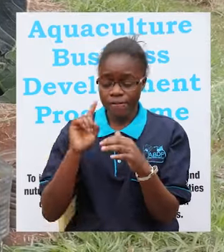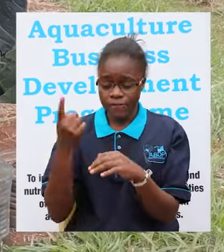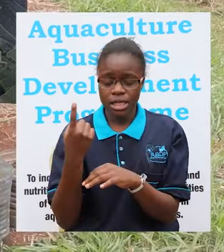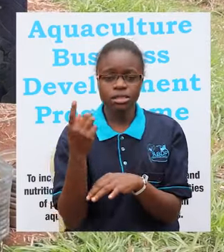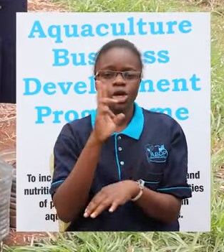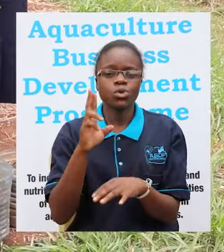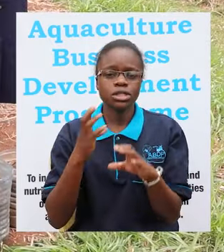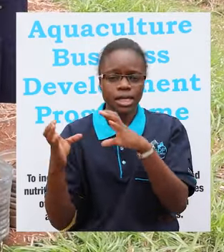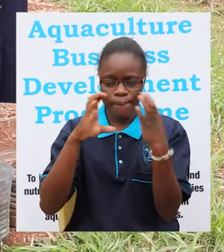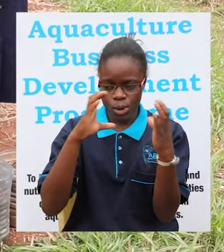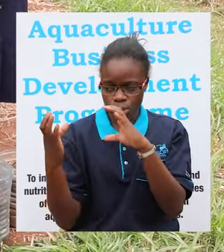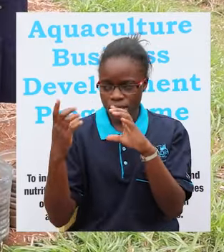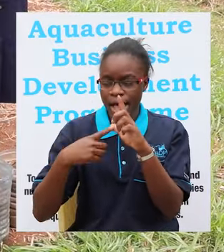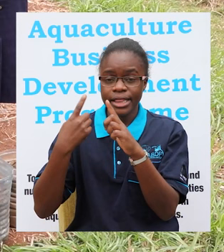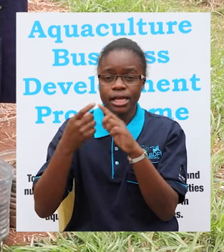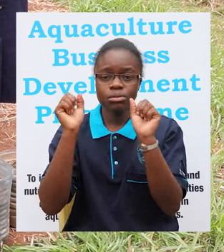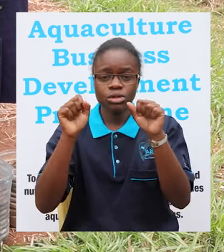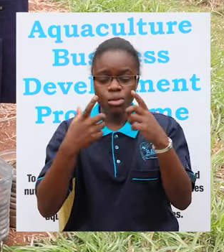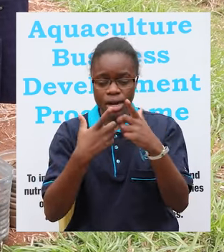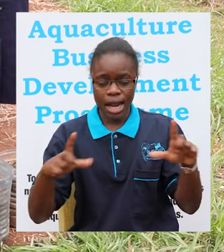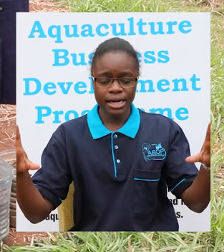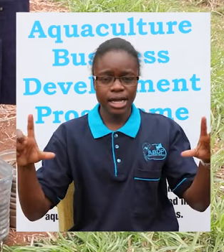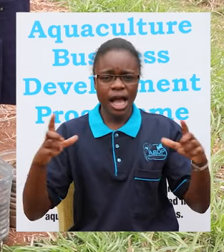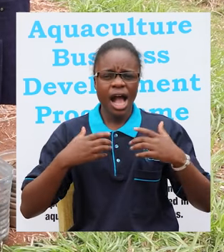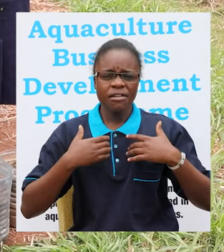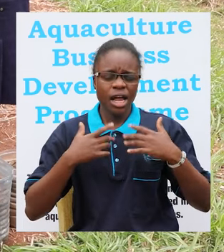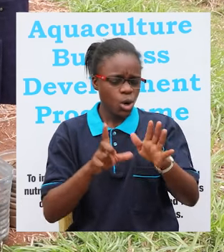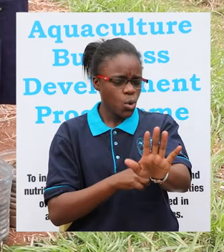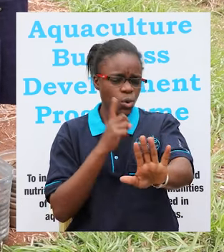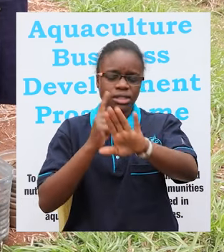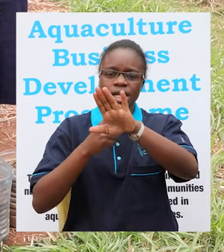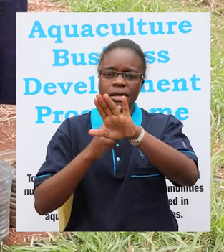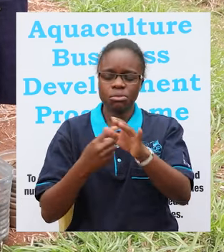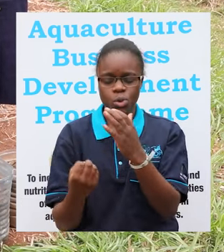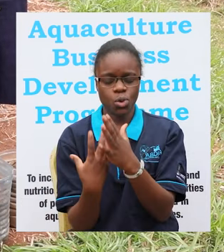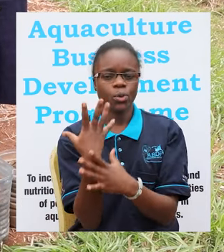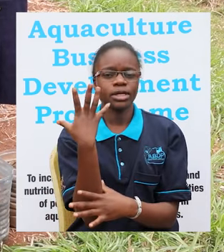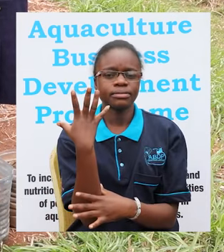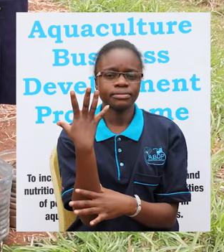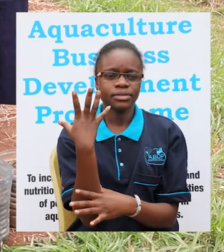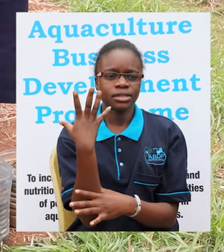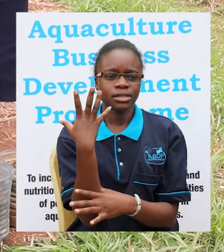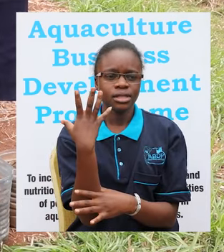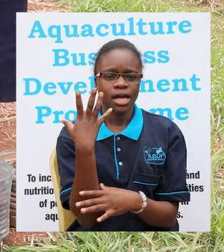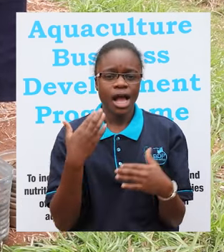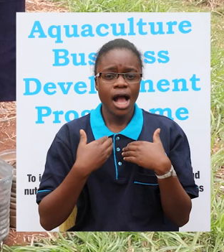and manure on equal parts so that your garden can stay with nutrients for the plants for a long time.